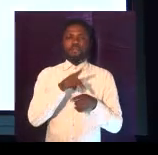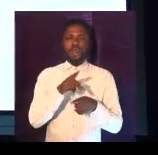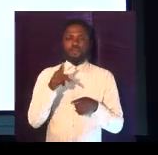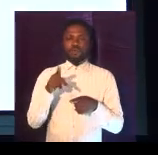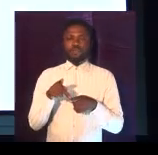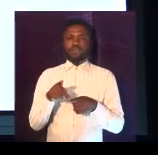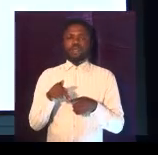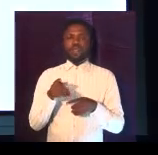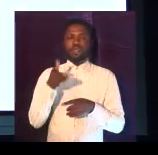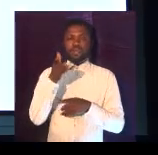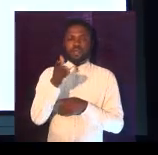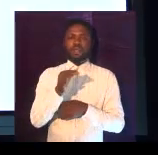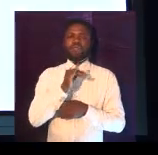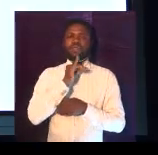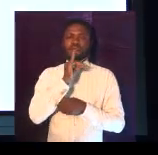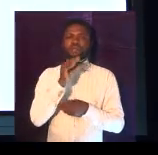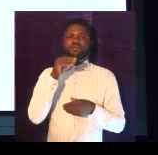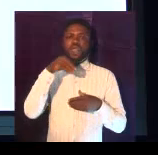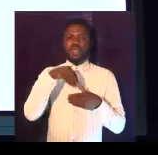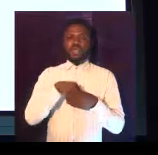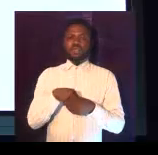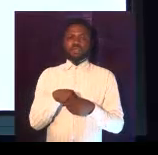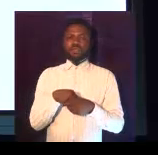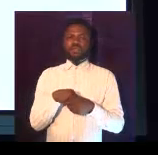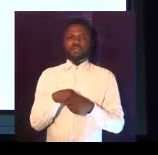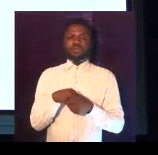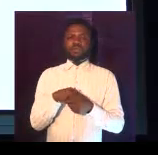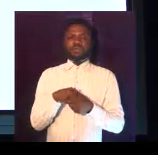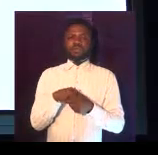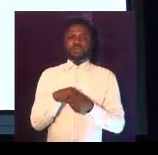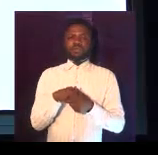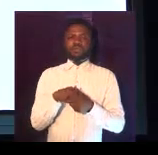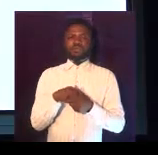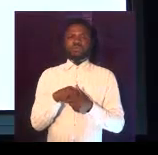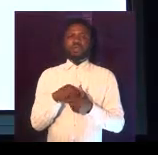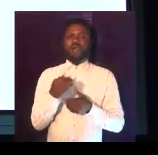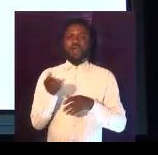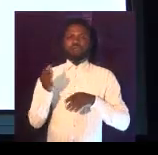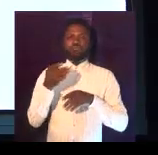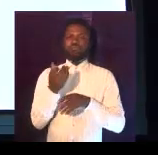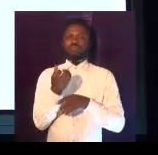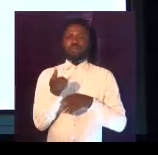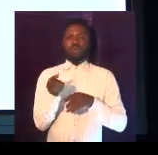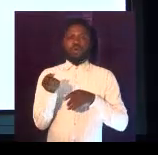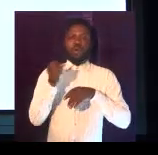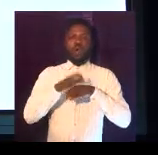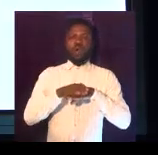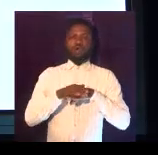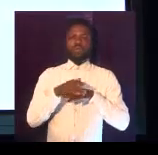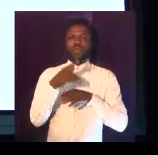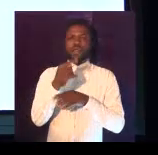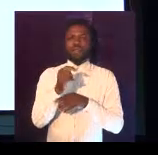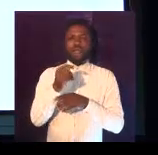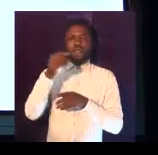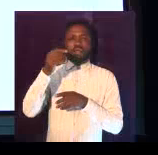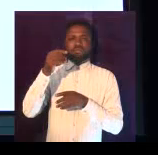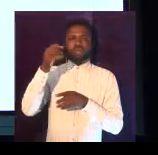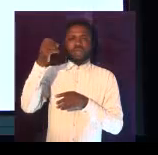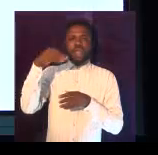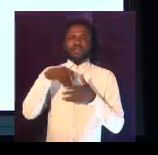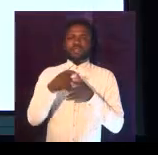The correct preposition, the preposition there is in. Switch on the light in the